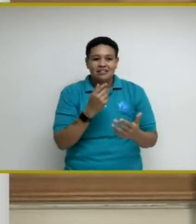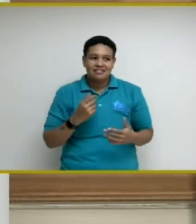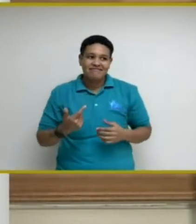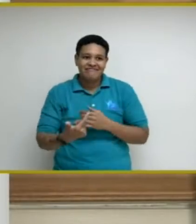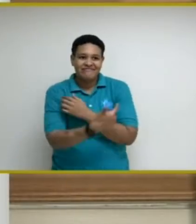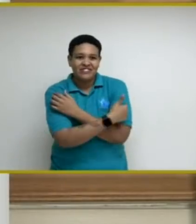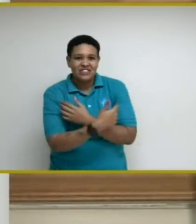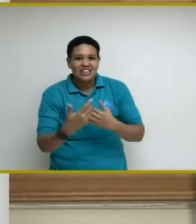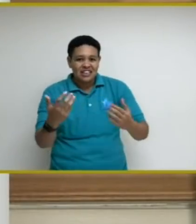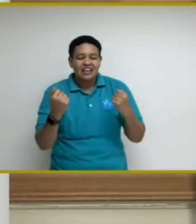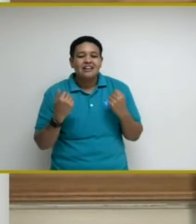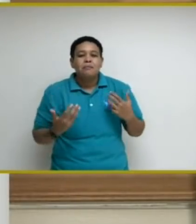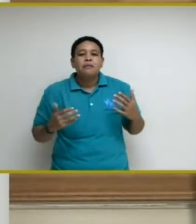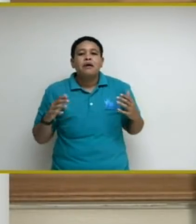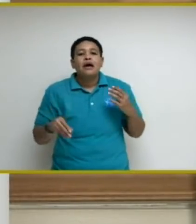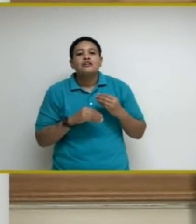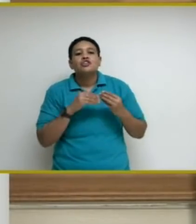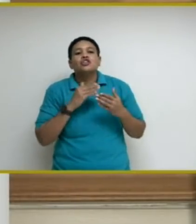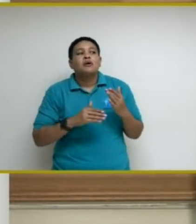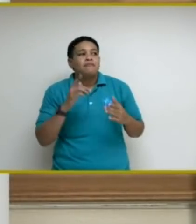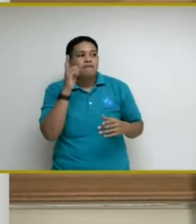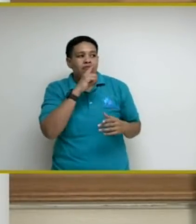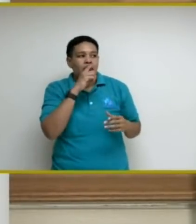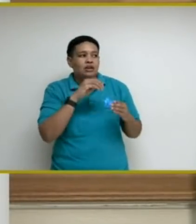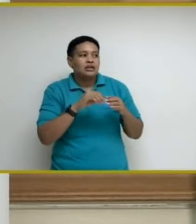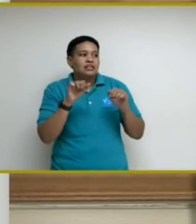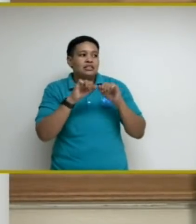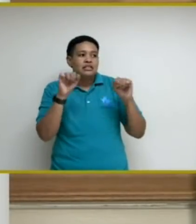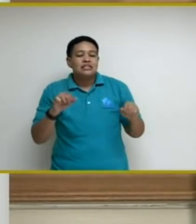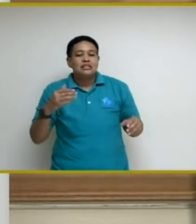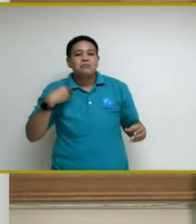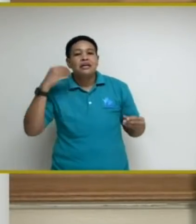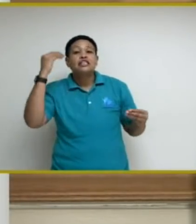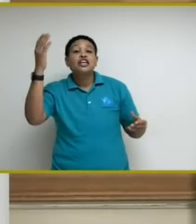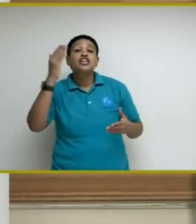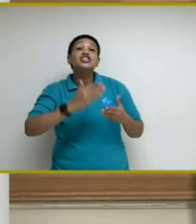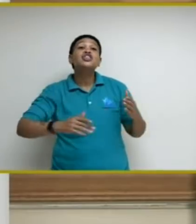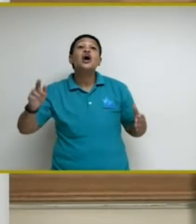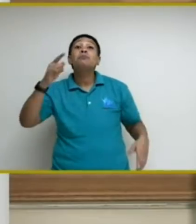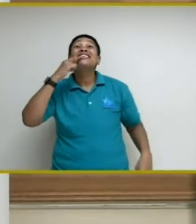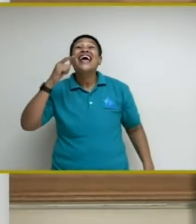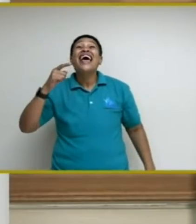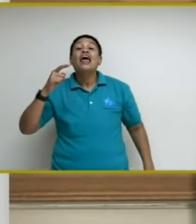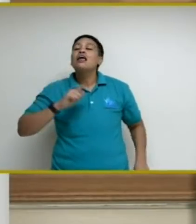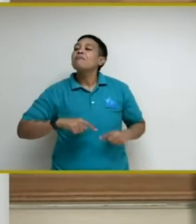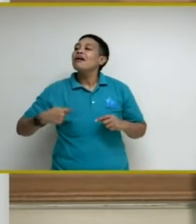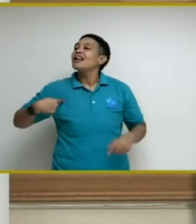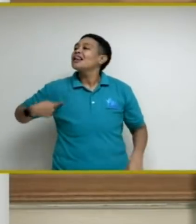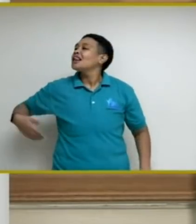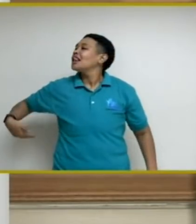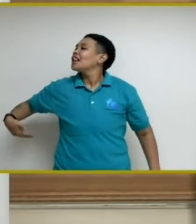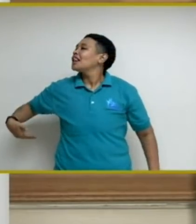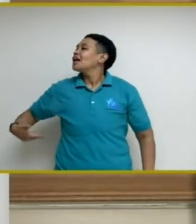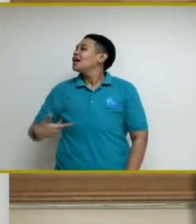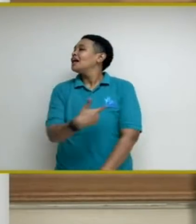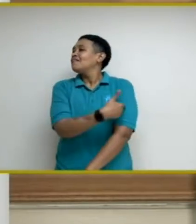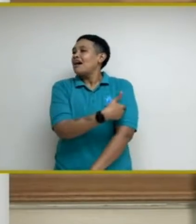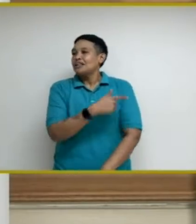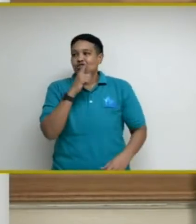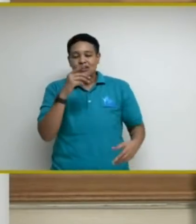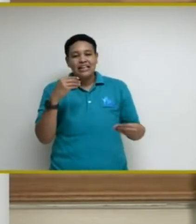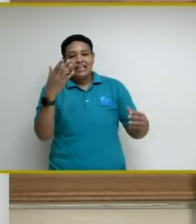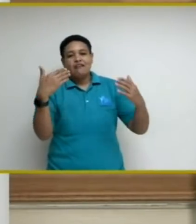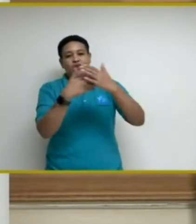there may also be some fraud in the system, as I've said earlier, it would really be to issue a new card with